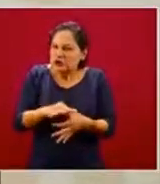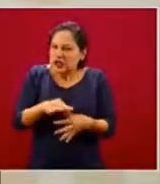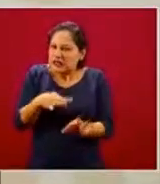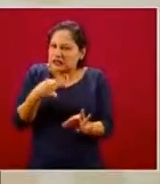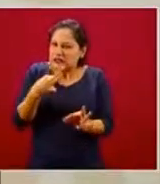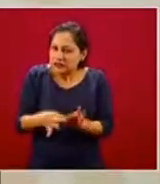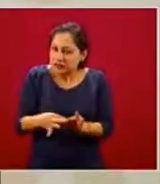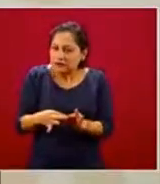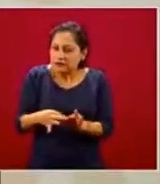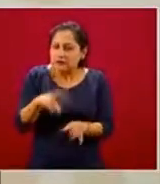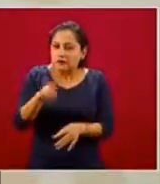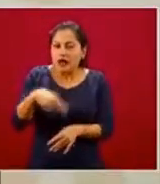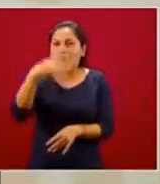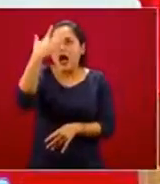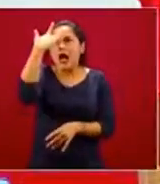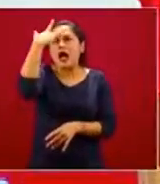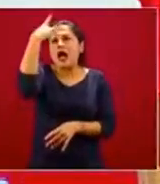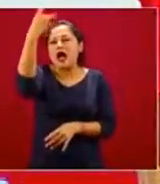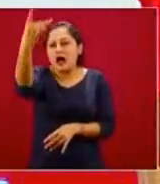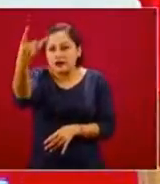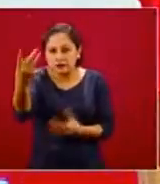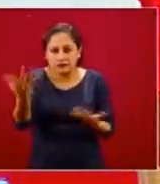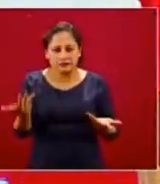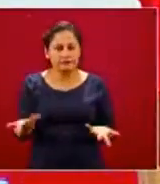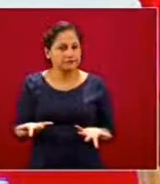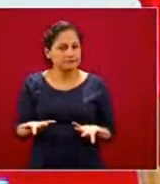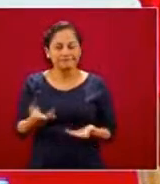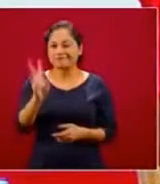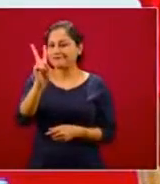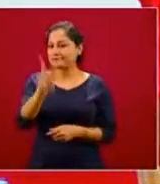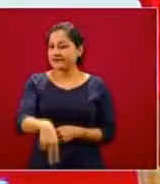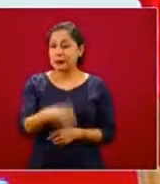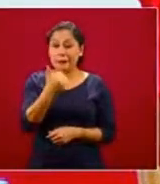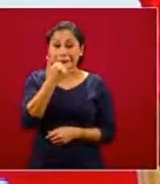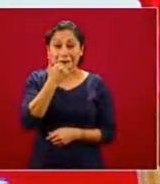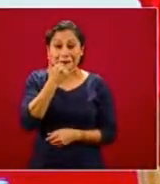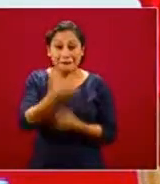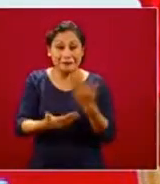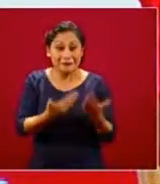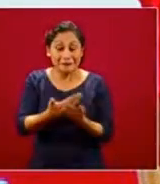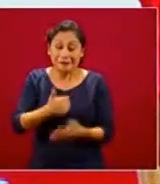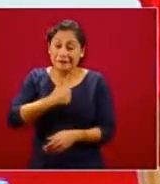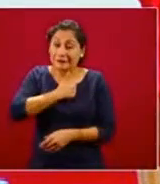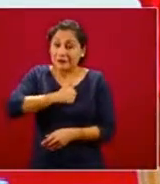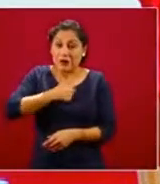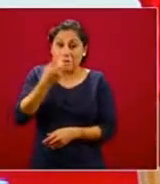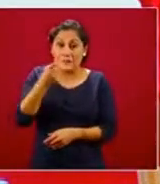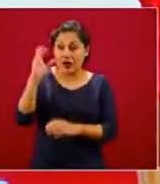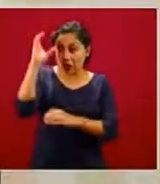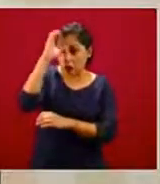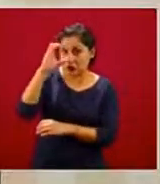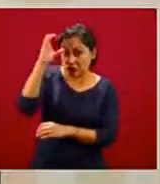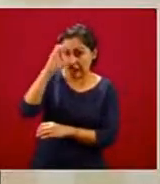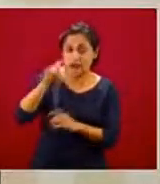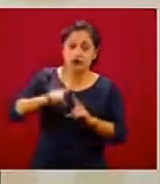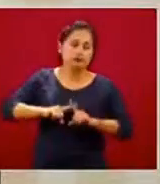going to happen and have almost some divine knowledge, but it doesn't work like